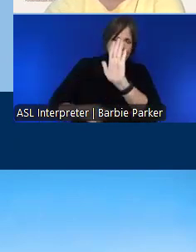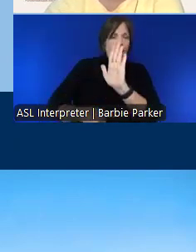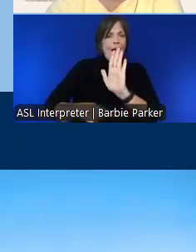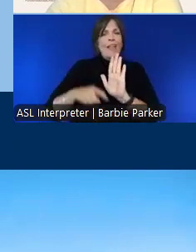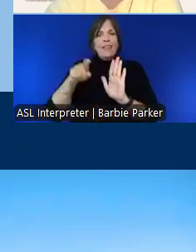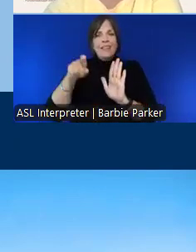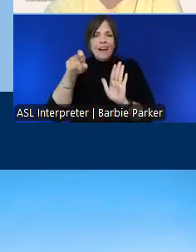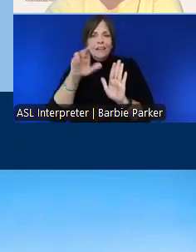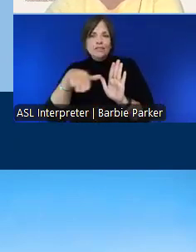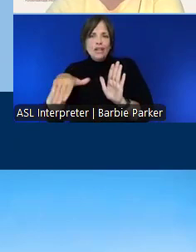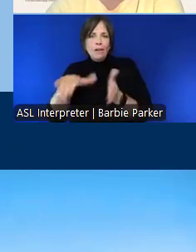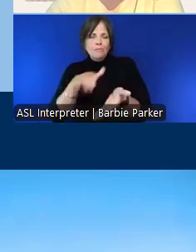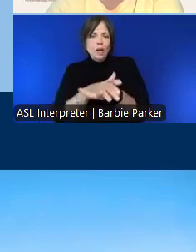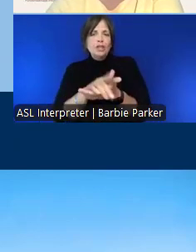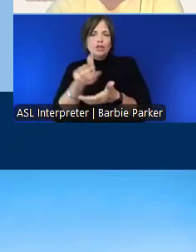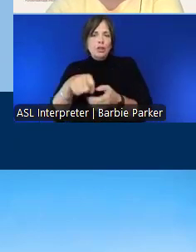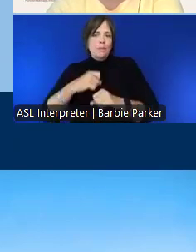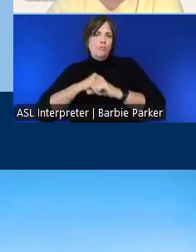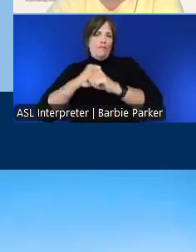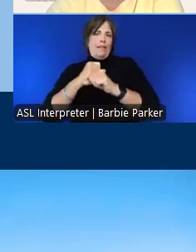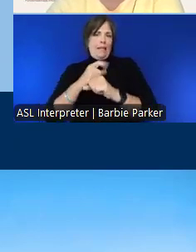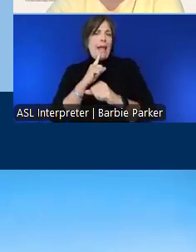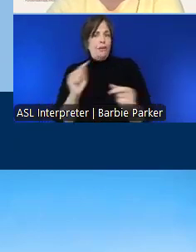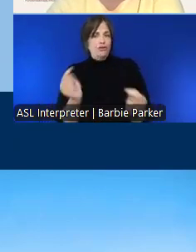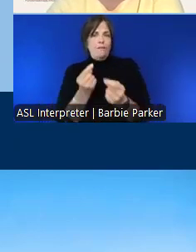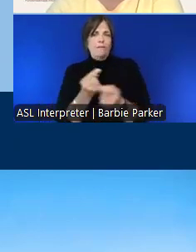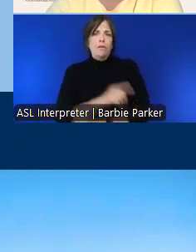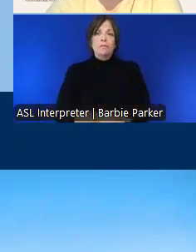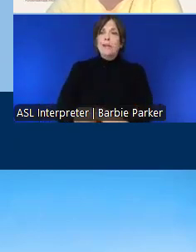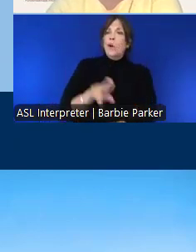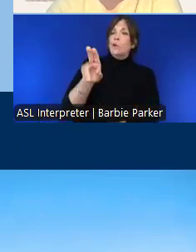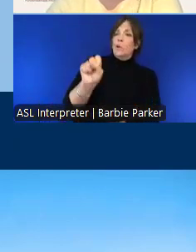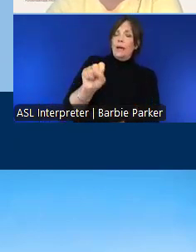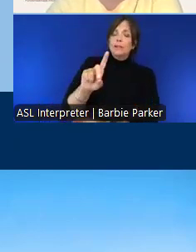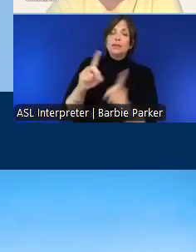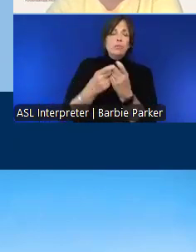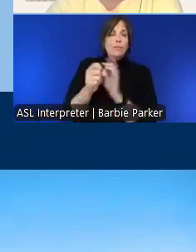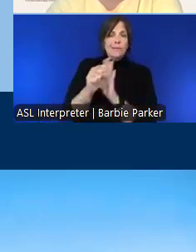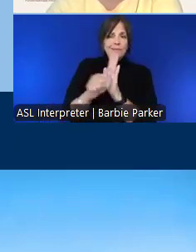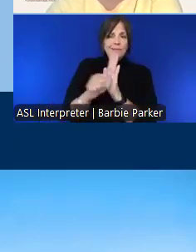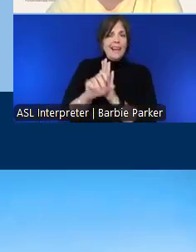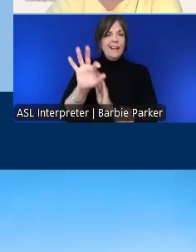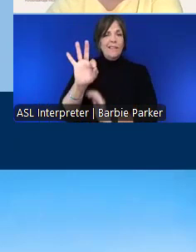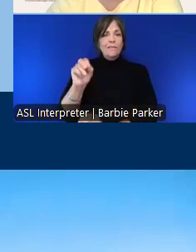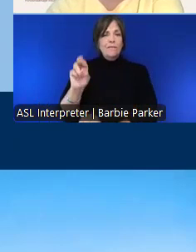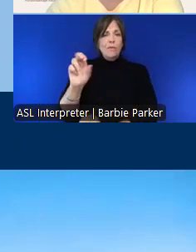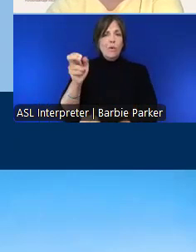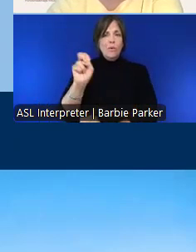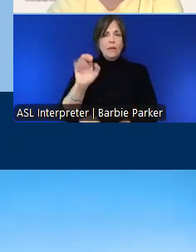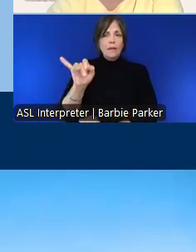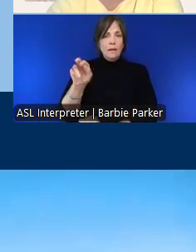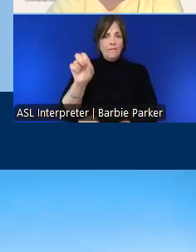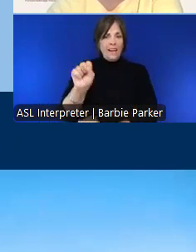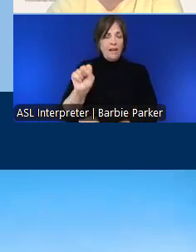the U.S. Department of State Foreign Affairs manual states that the U.S. government considers forced marriage to be